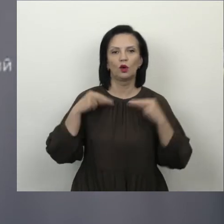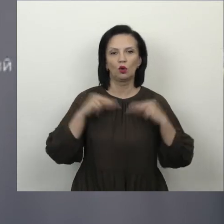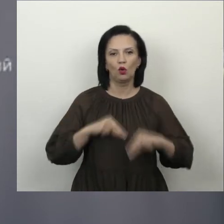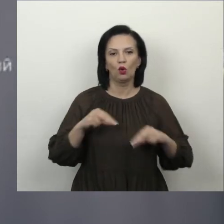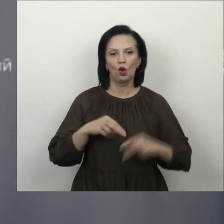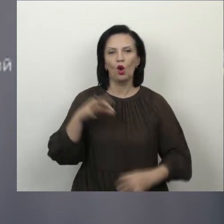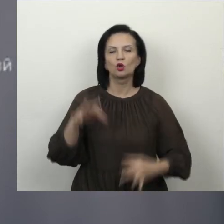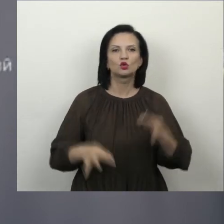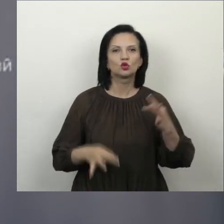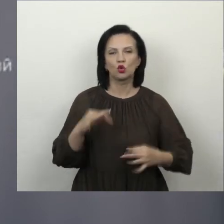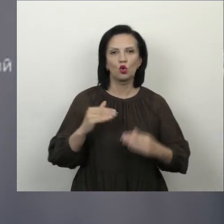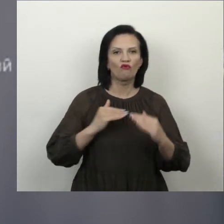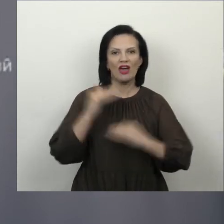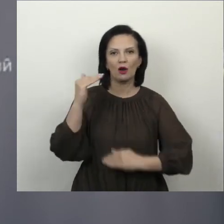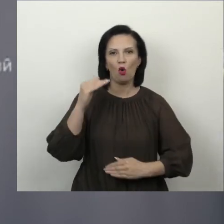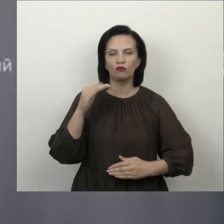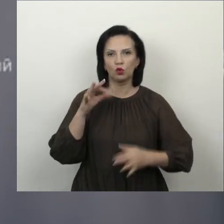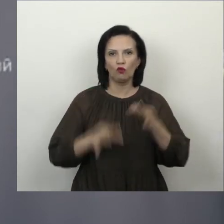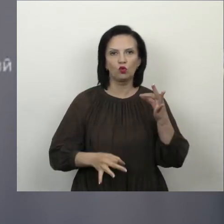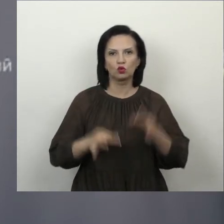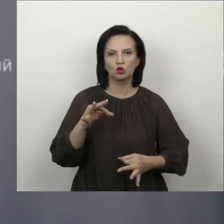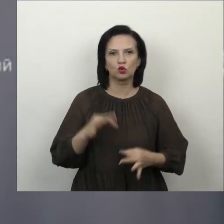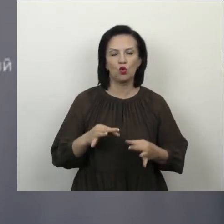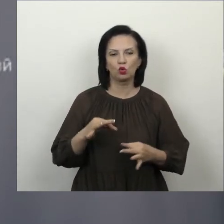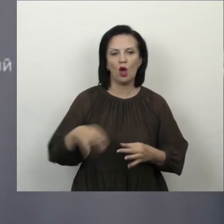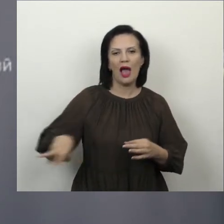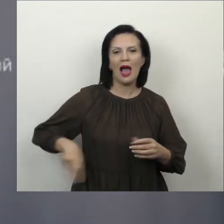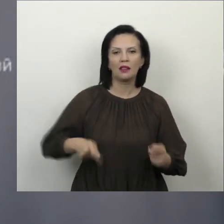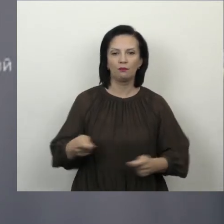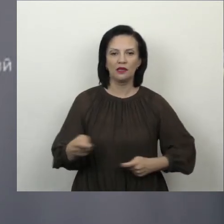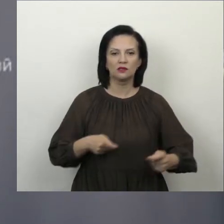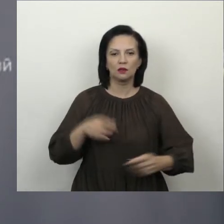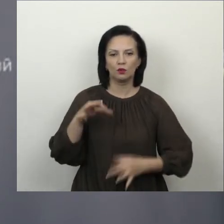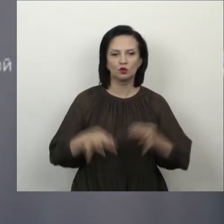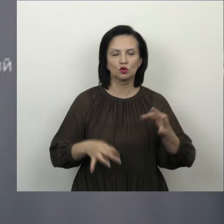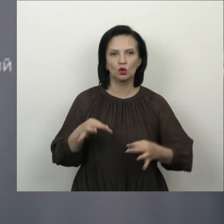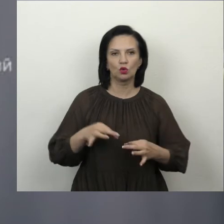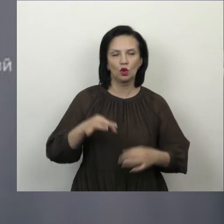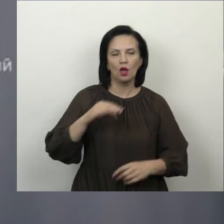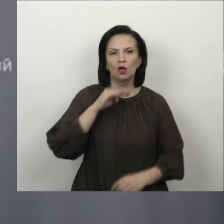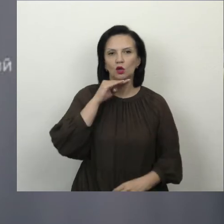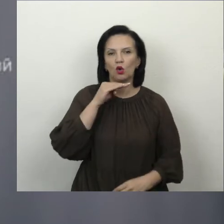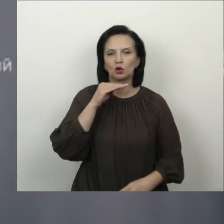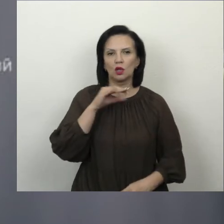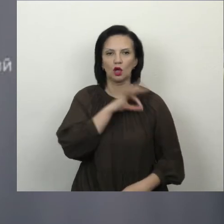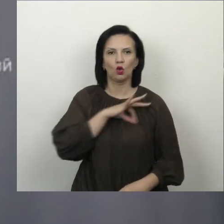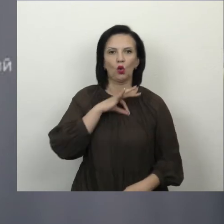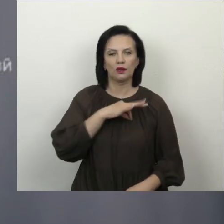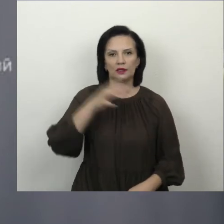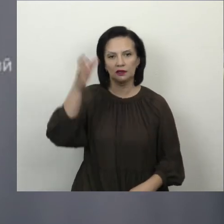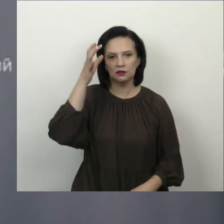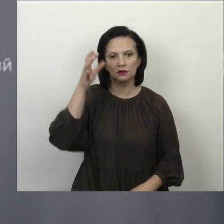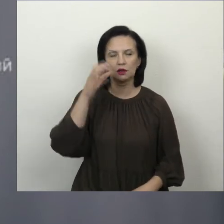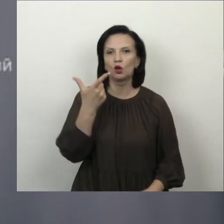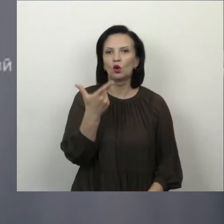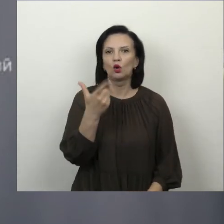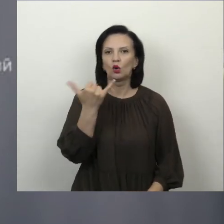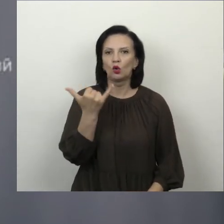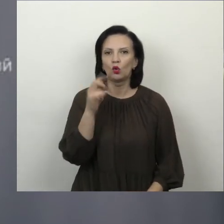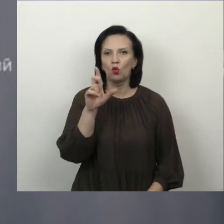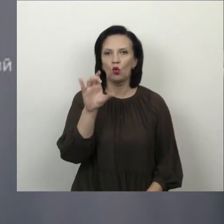floor to the judge of the Supreme Court in the Administrative and Cassation